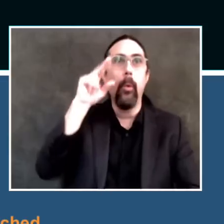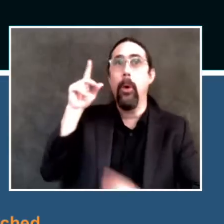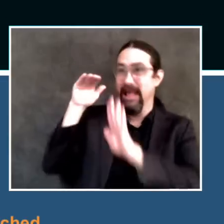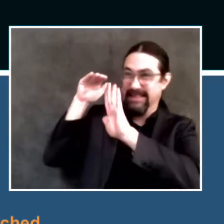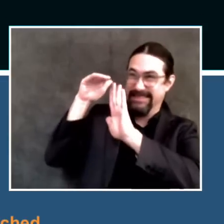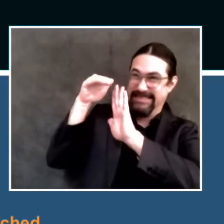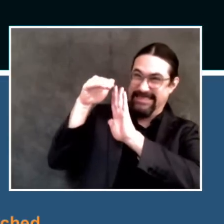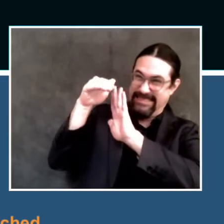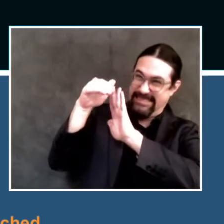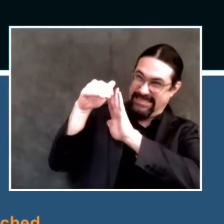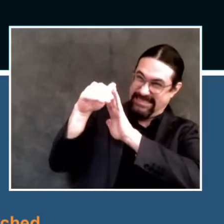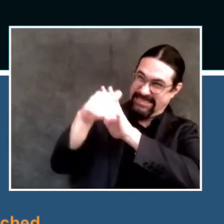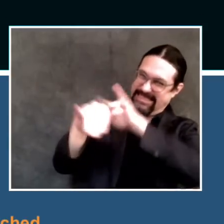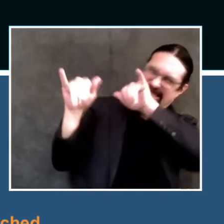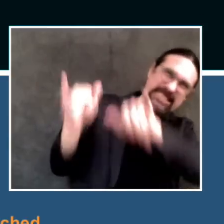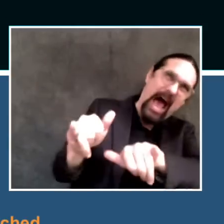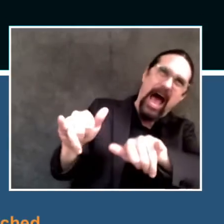disciplined.